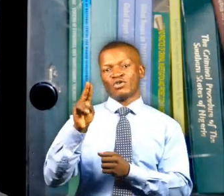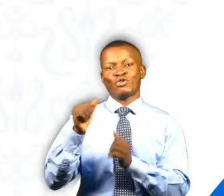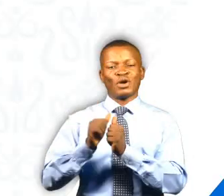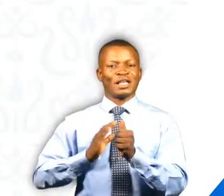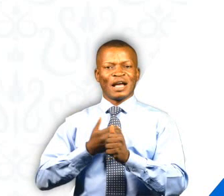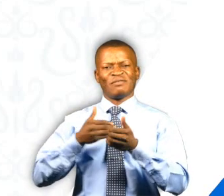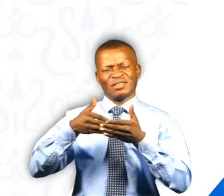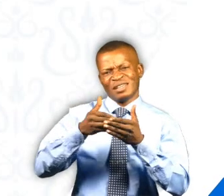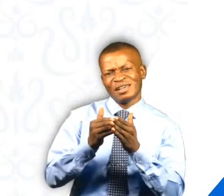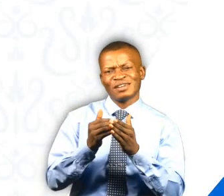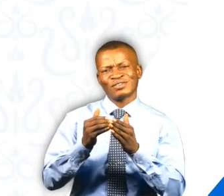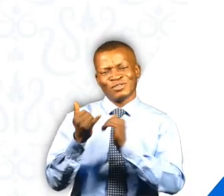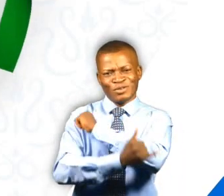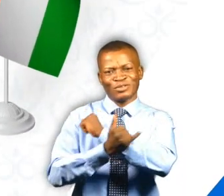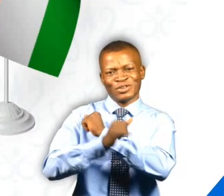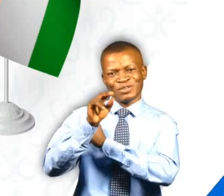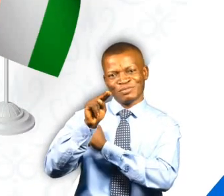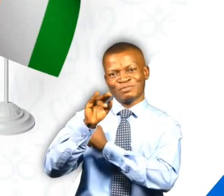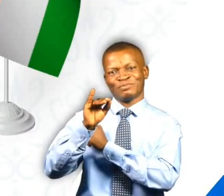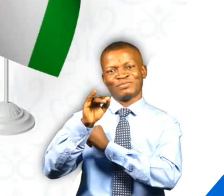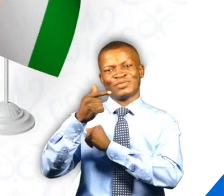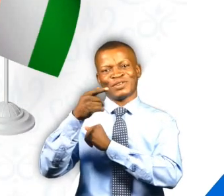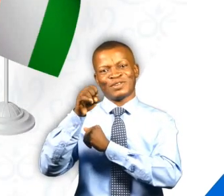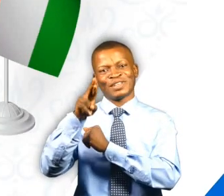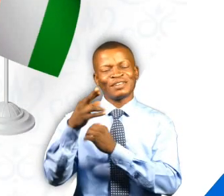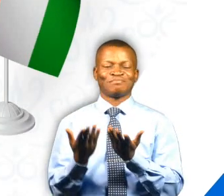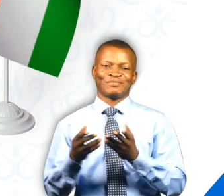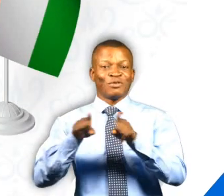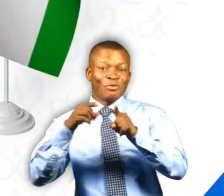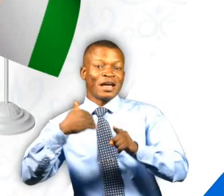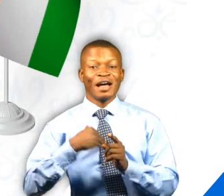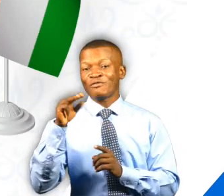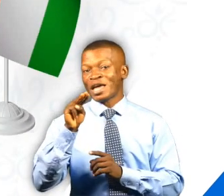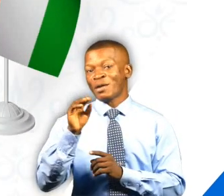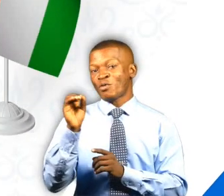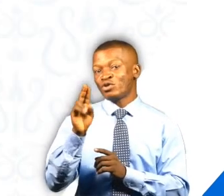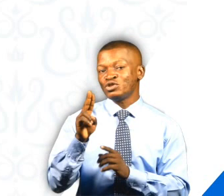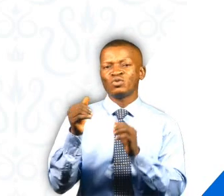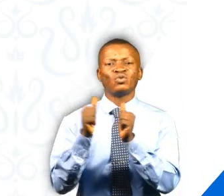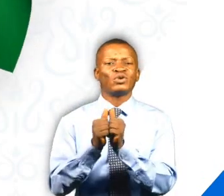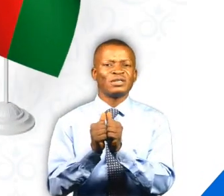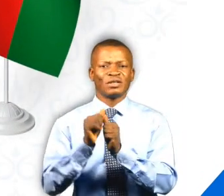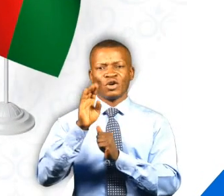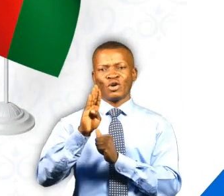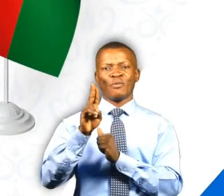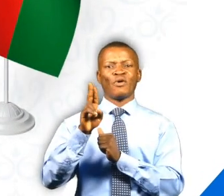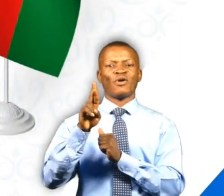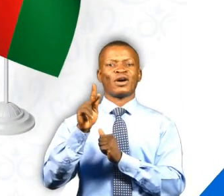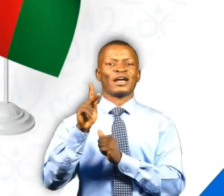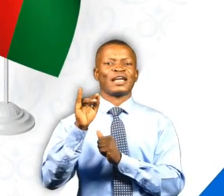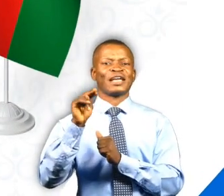MOU with our neighboring country, Niger. We also had MOU